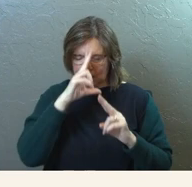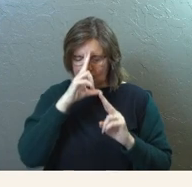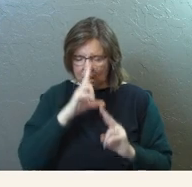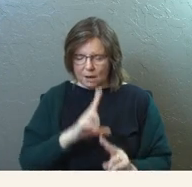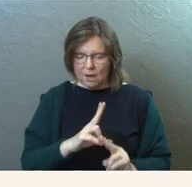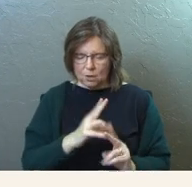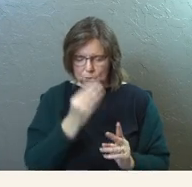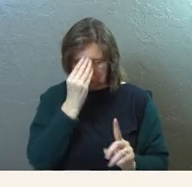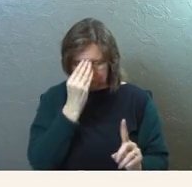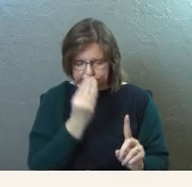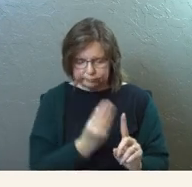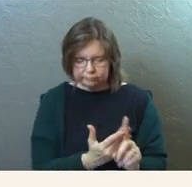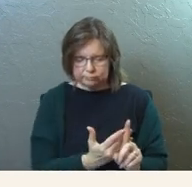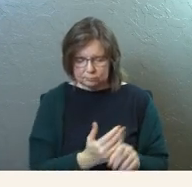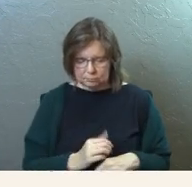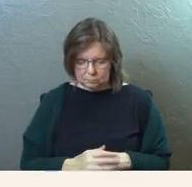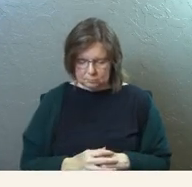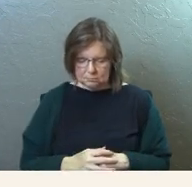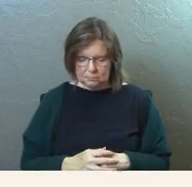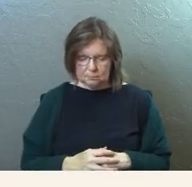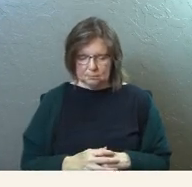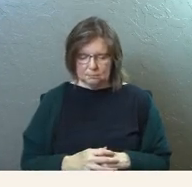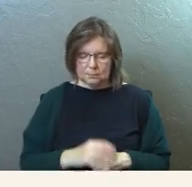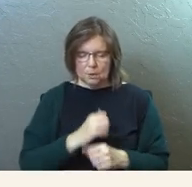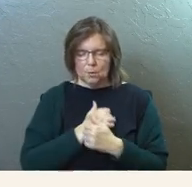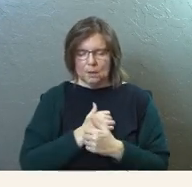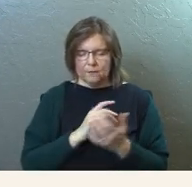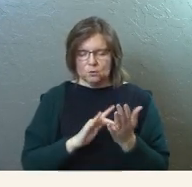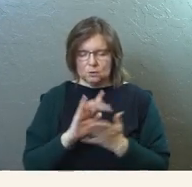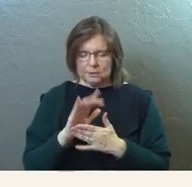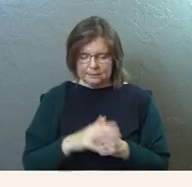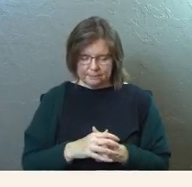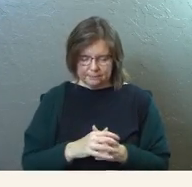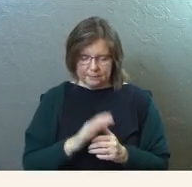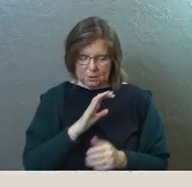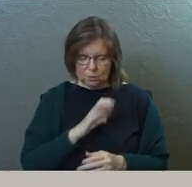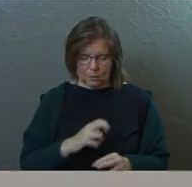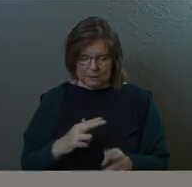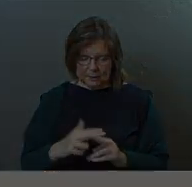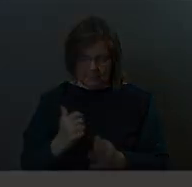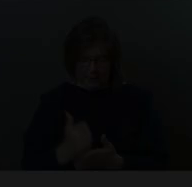Lord, to speak to them. We love you, Jesus. In Christ's name, amen.